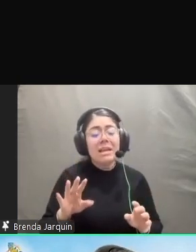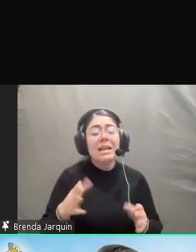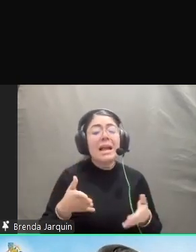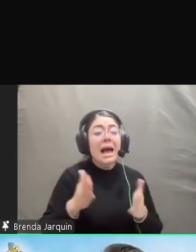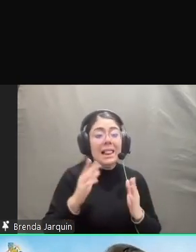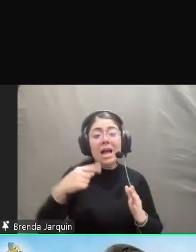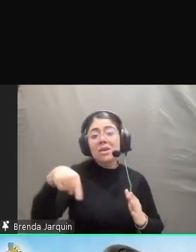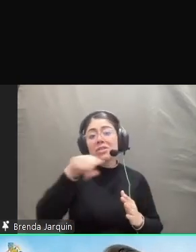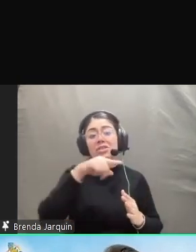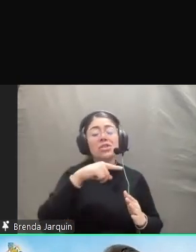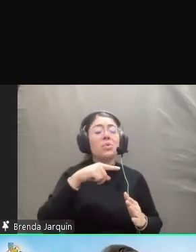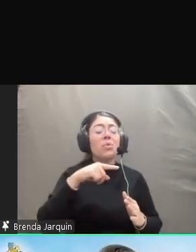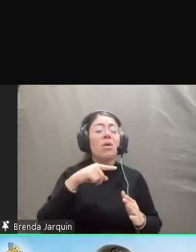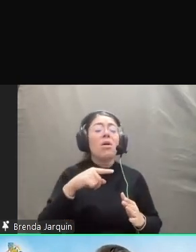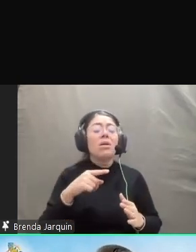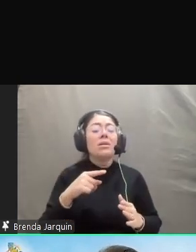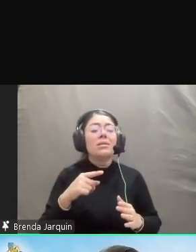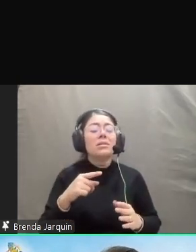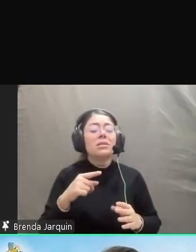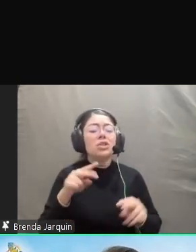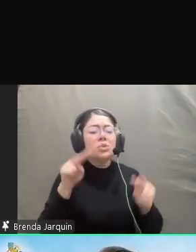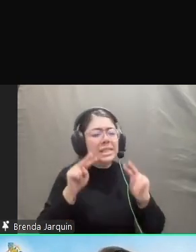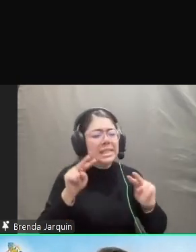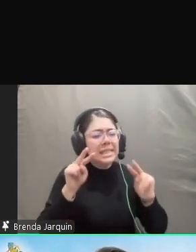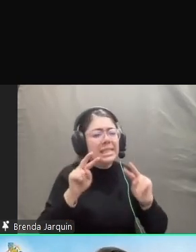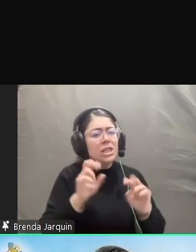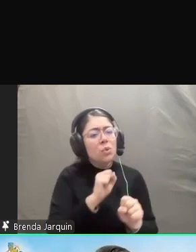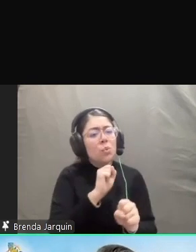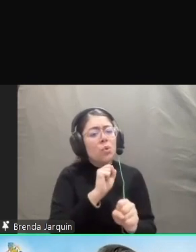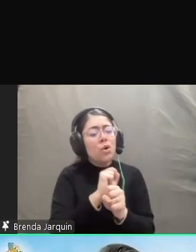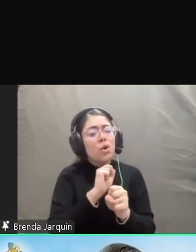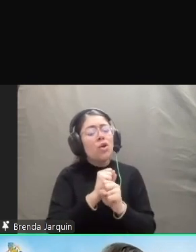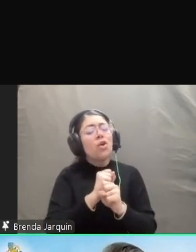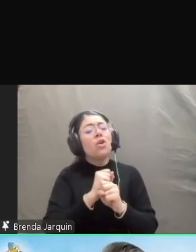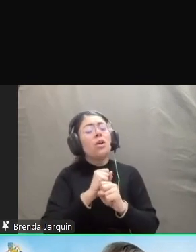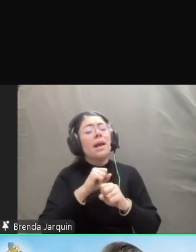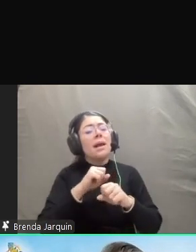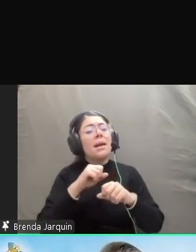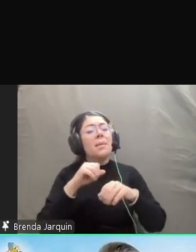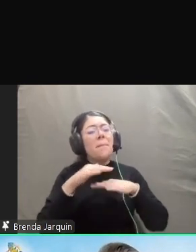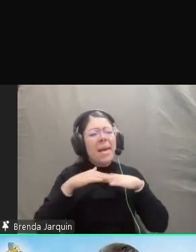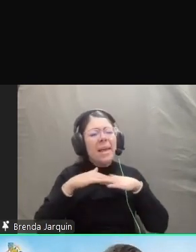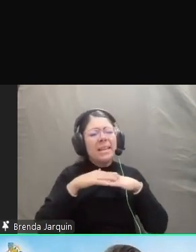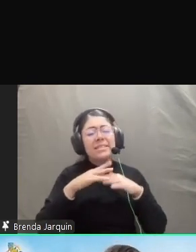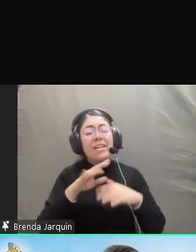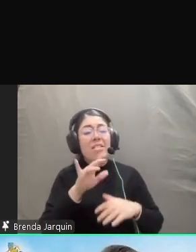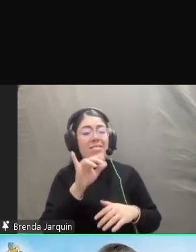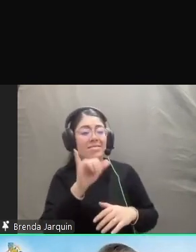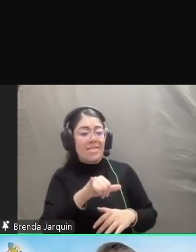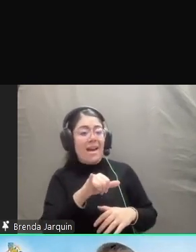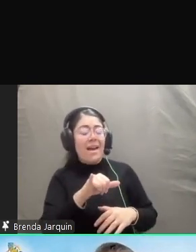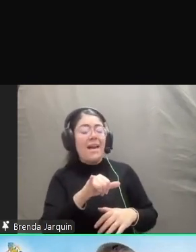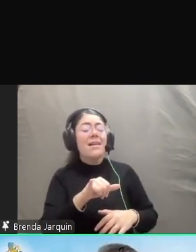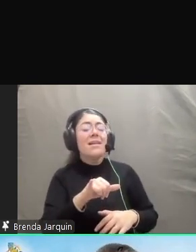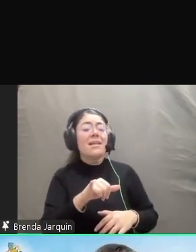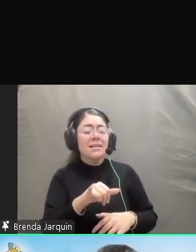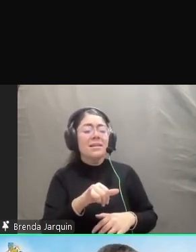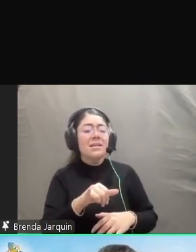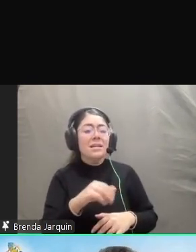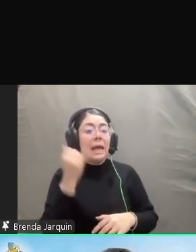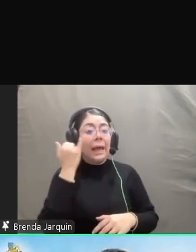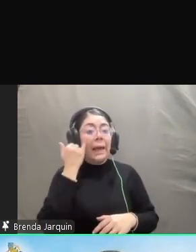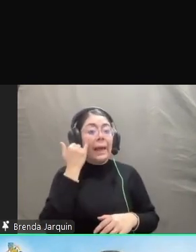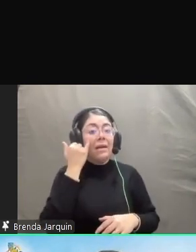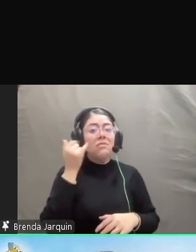to kind of look at it at a current level of work, and based on that base, focus improvement. If you say, no,